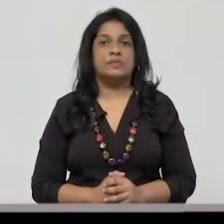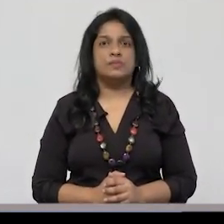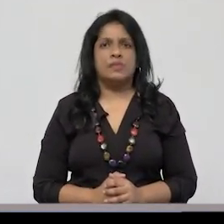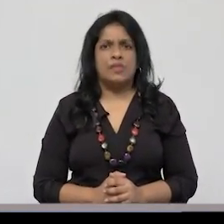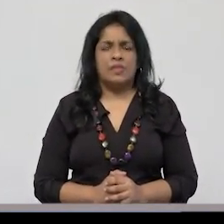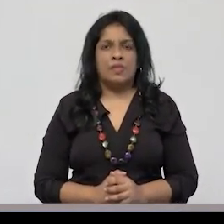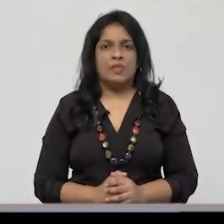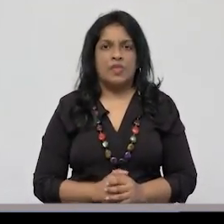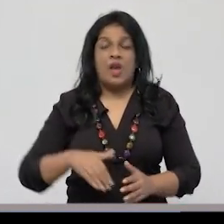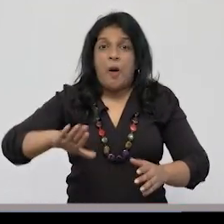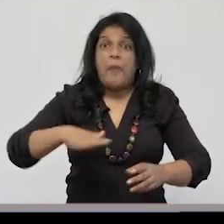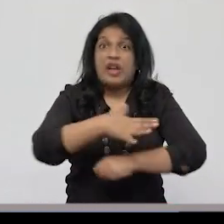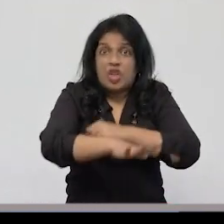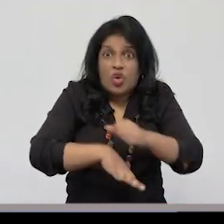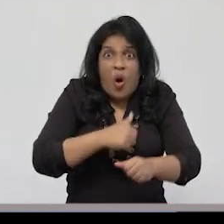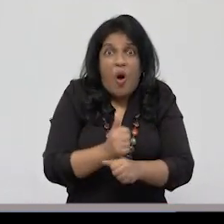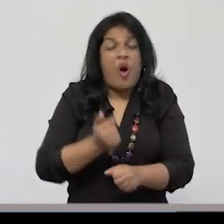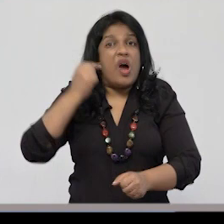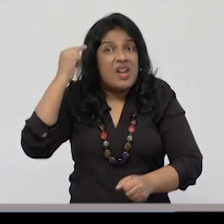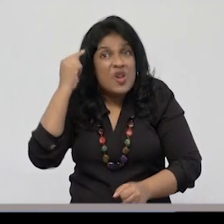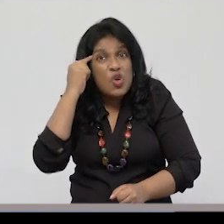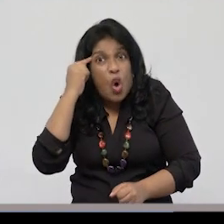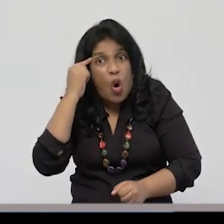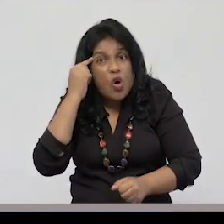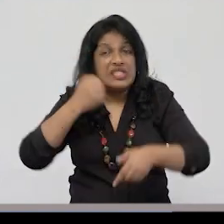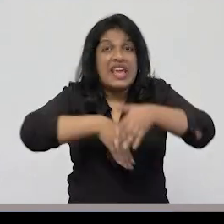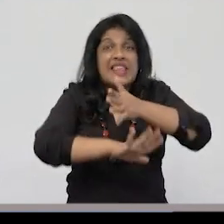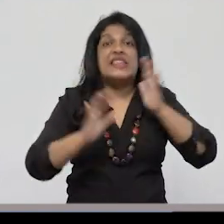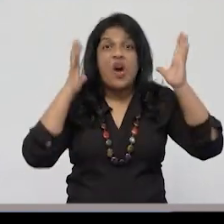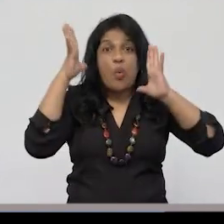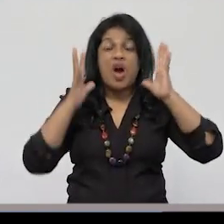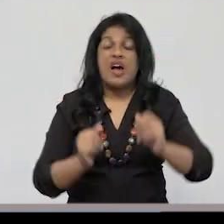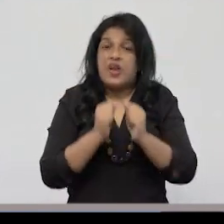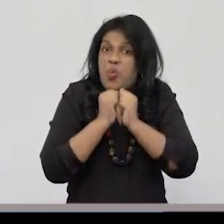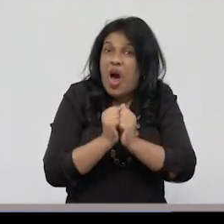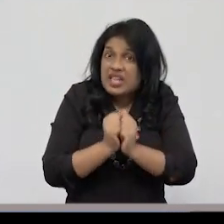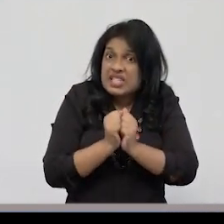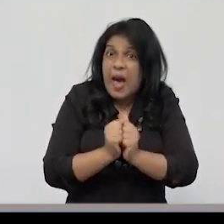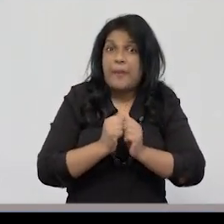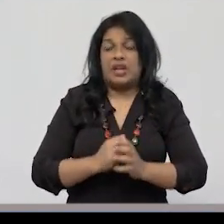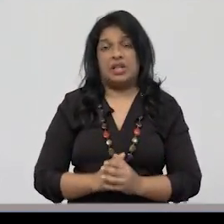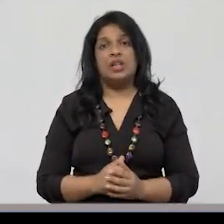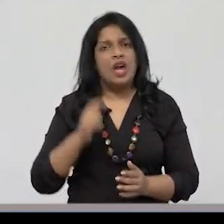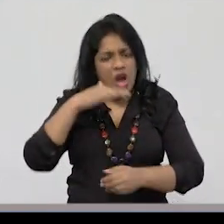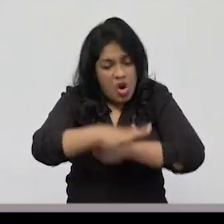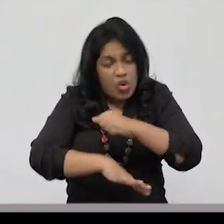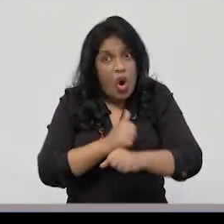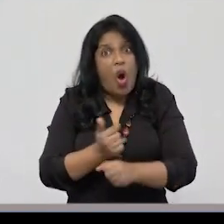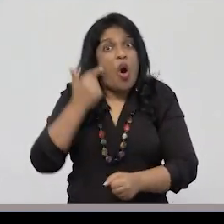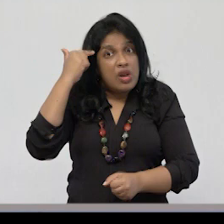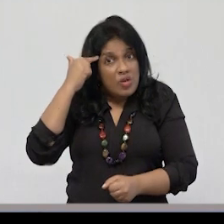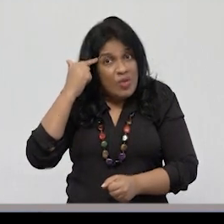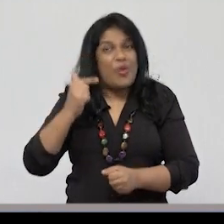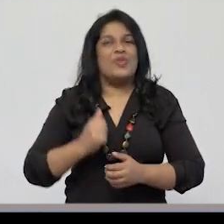suddenly disturbed because COVID-19 came. God didn't say, oh my goodness, now what are we going to do? Angels,